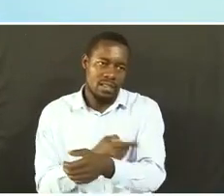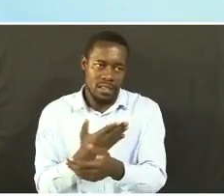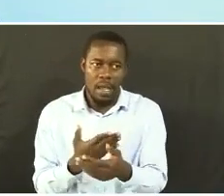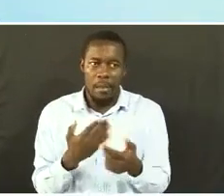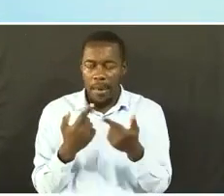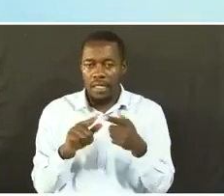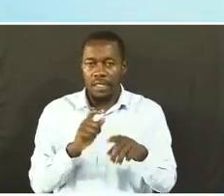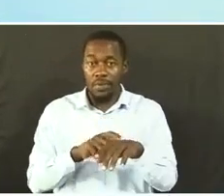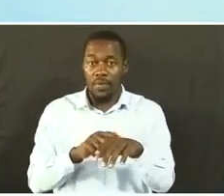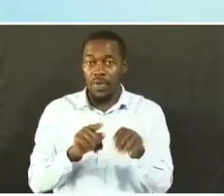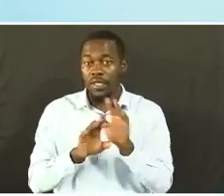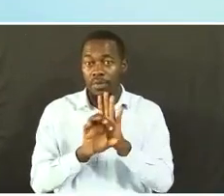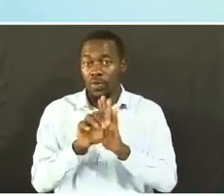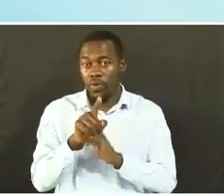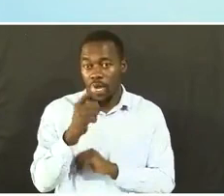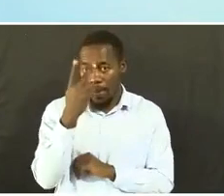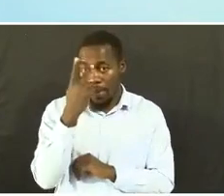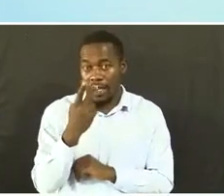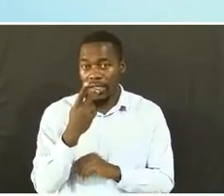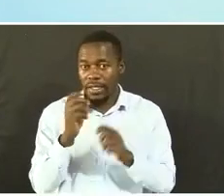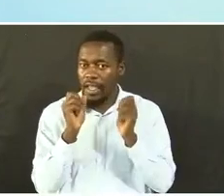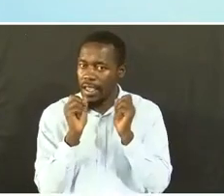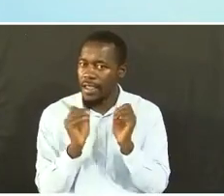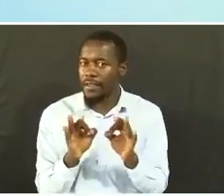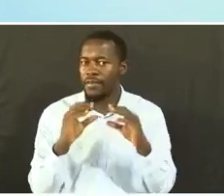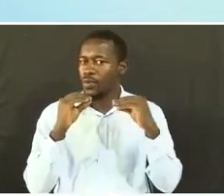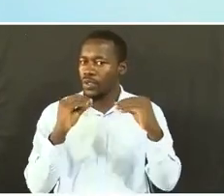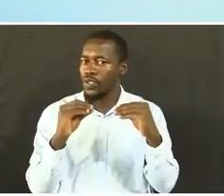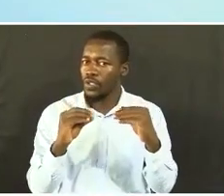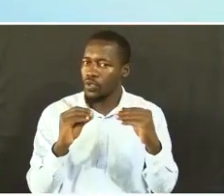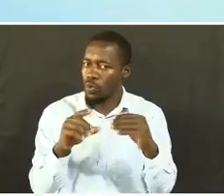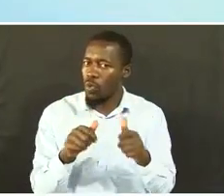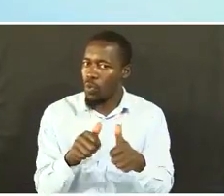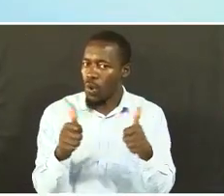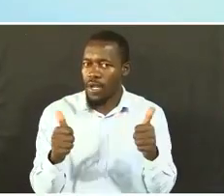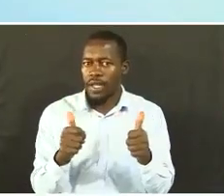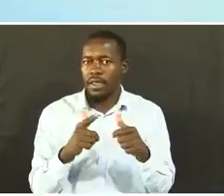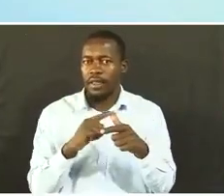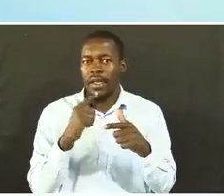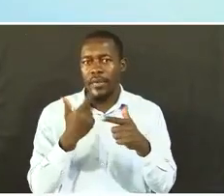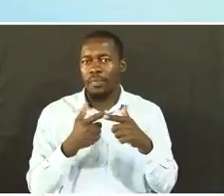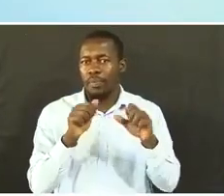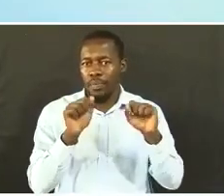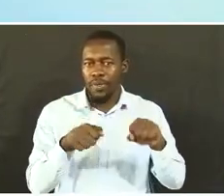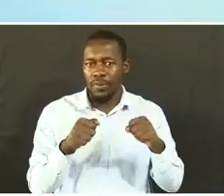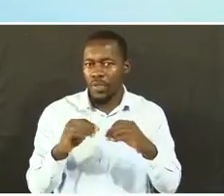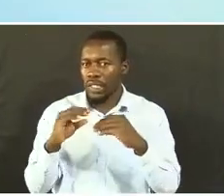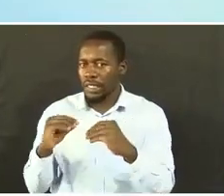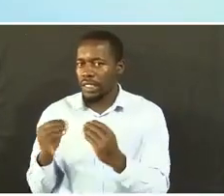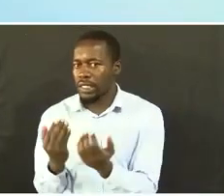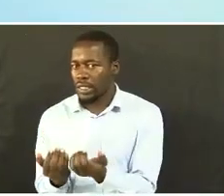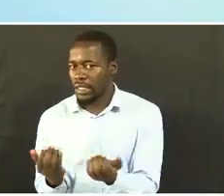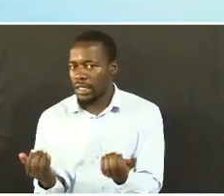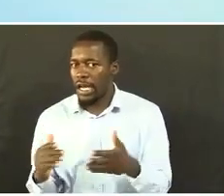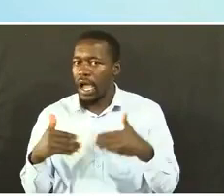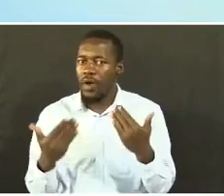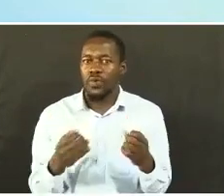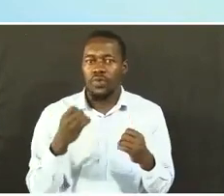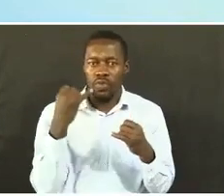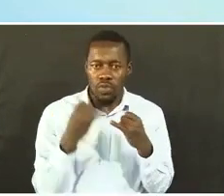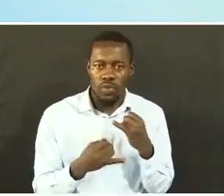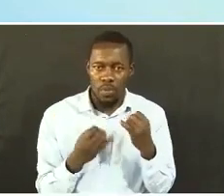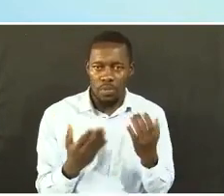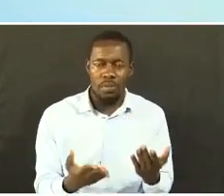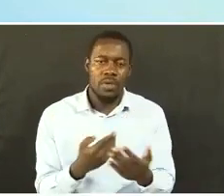We need to be educated as a church community so that we are the light in the places where we live, in the interactions that we have. There is the issue of